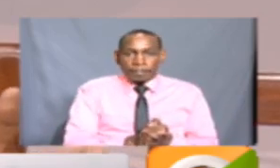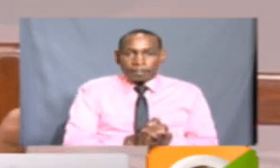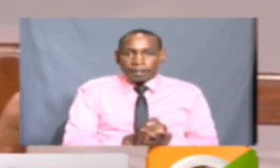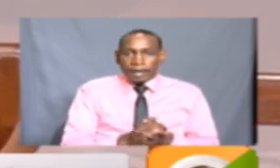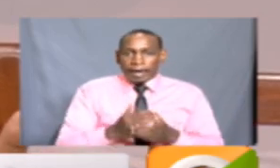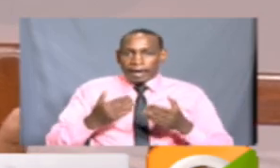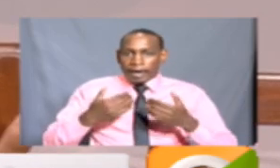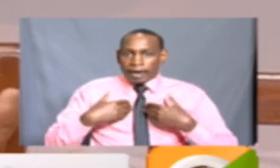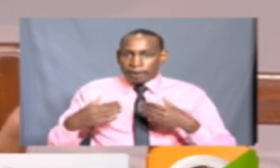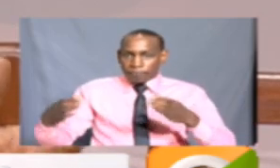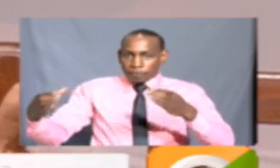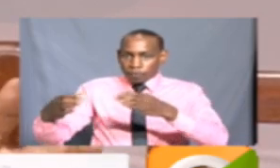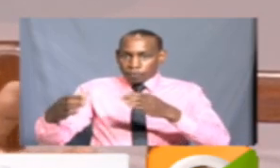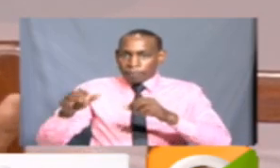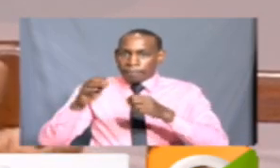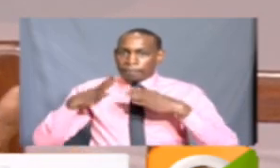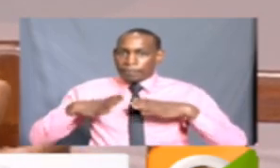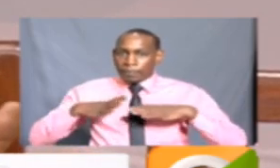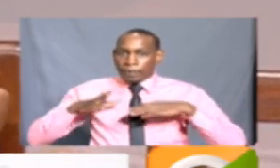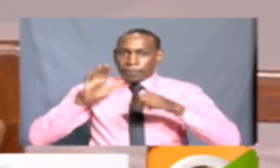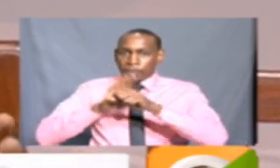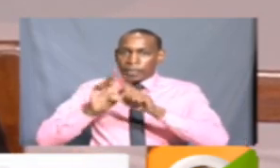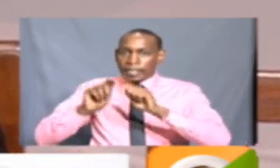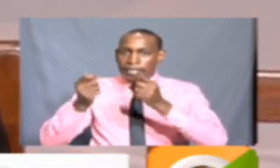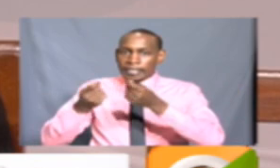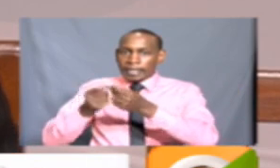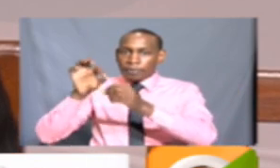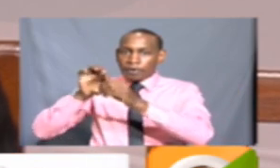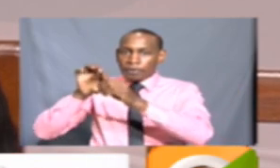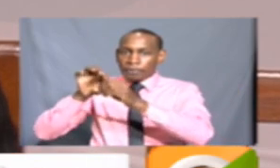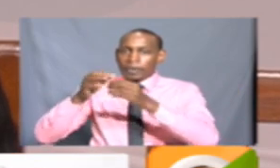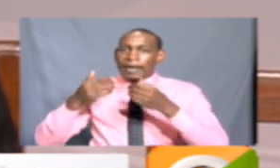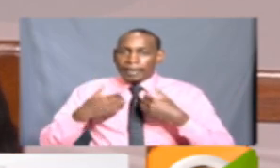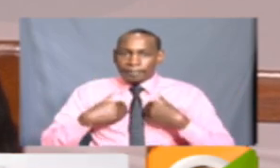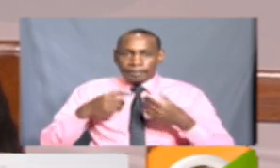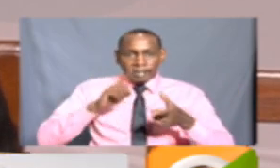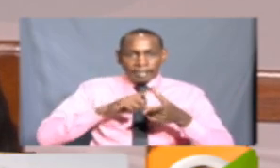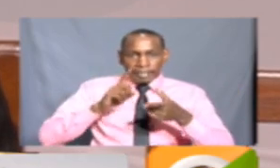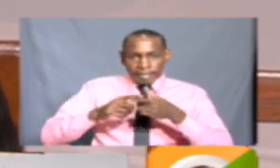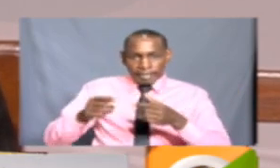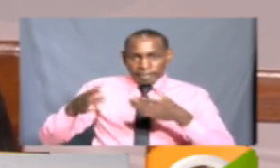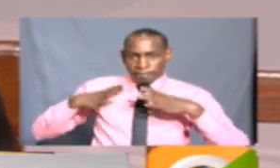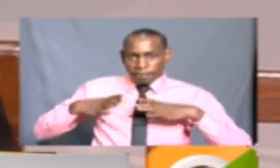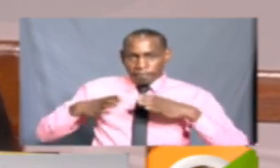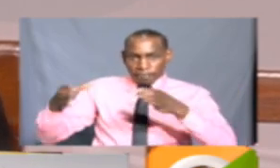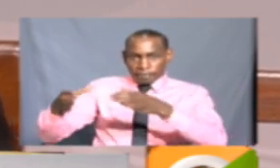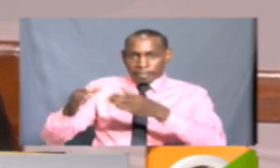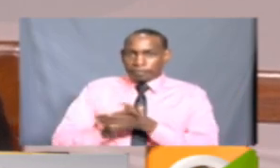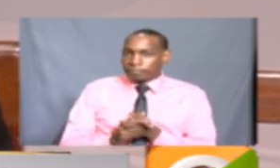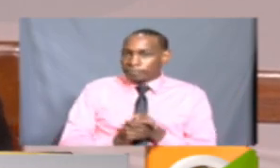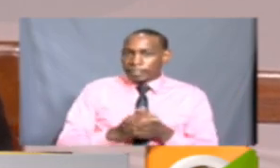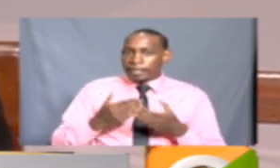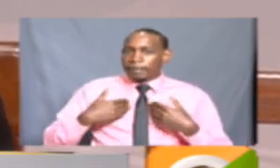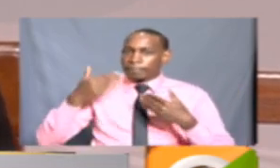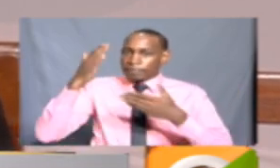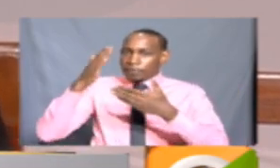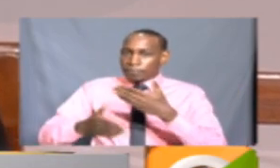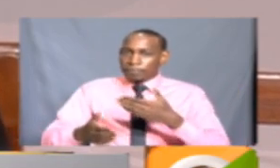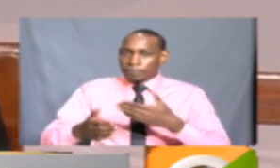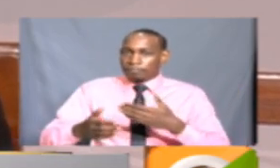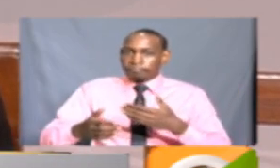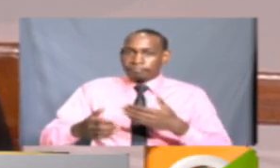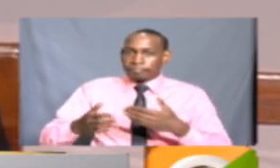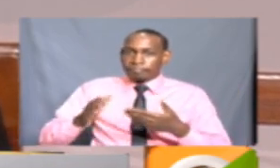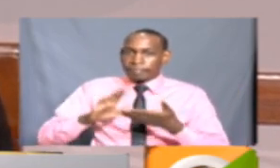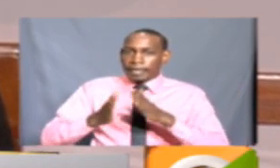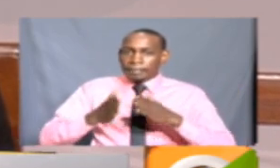a solid block of so many tribal voters, then those people have stopped being people. They have